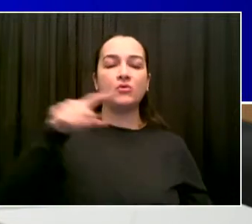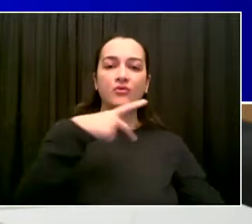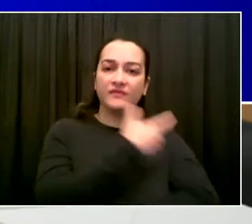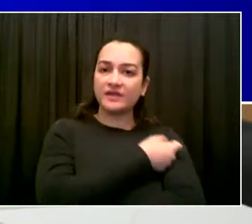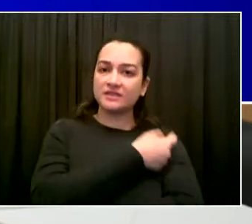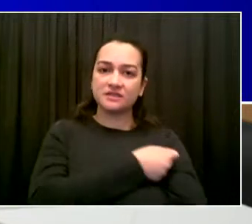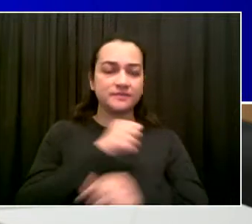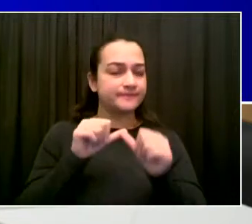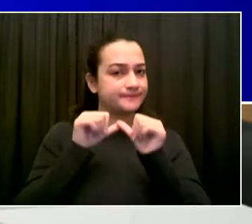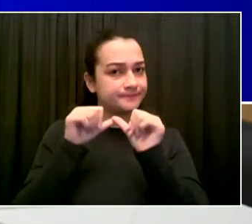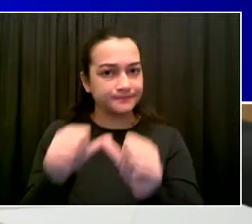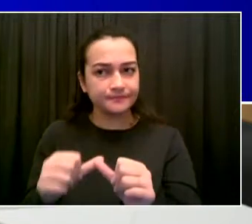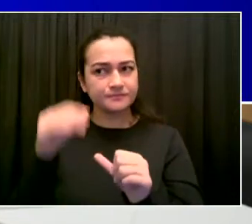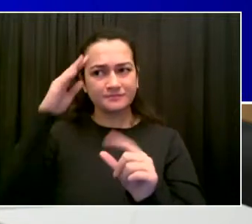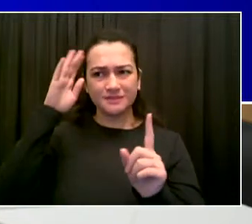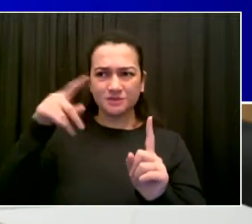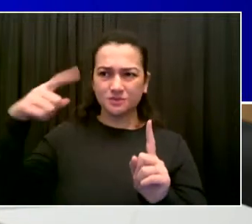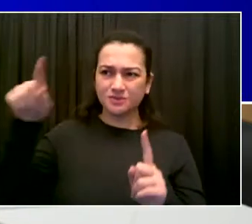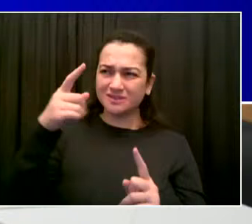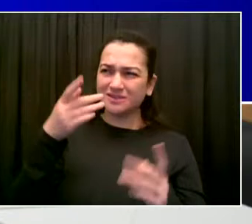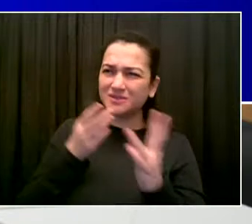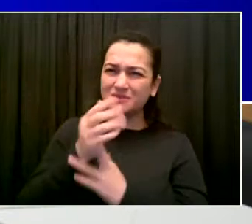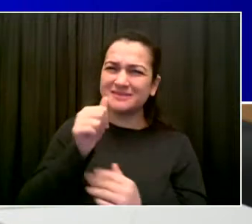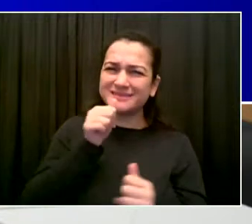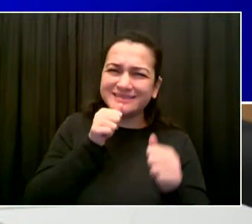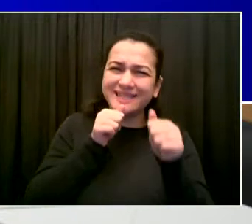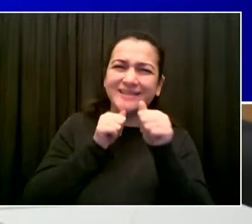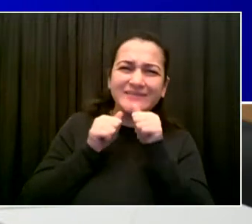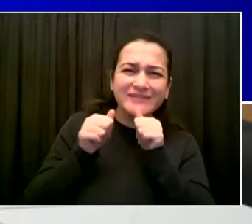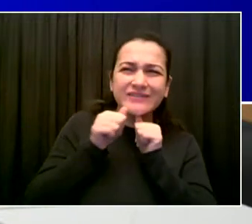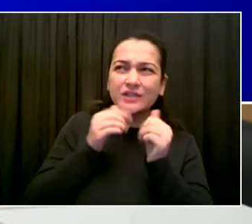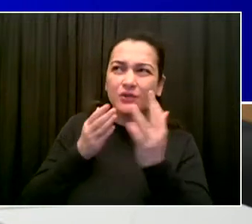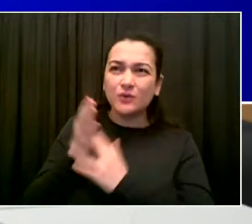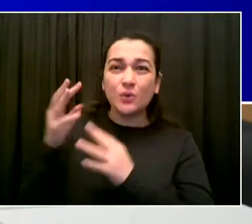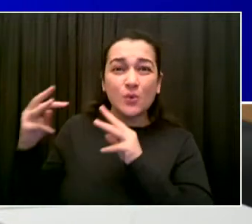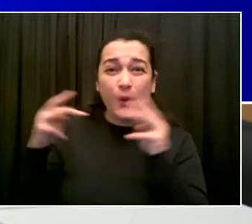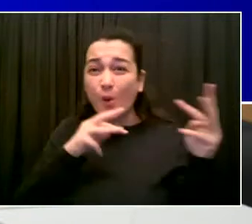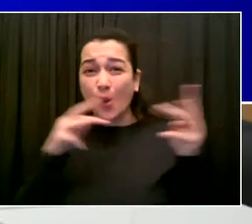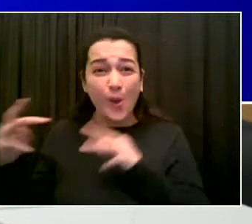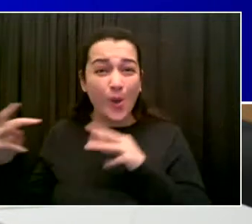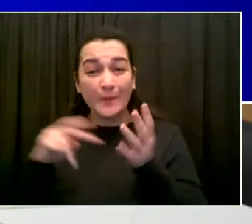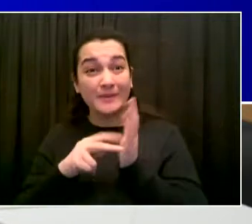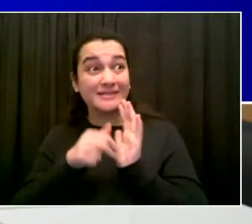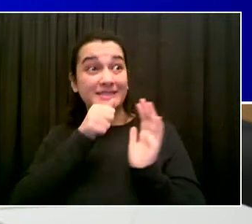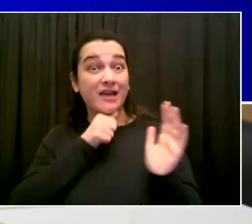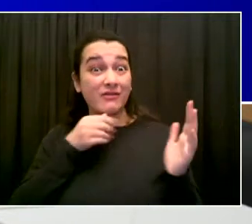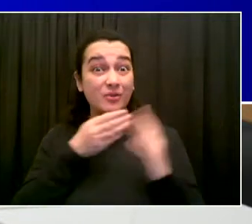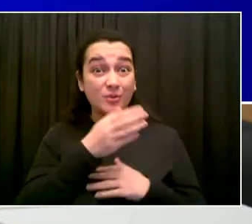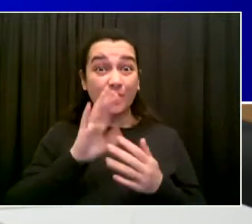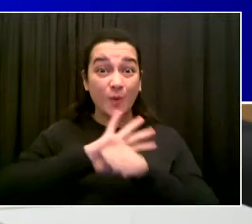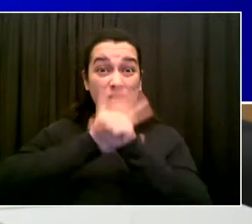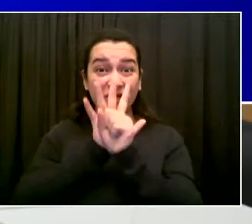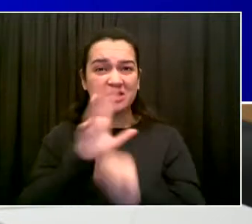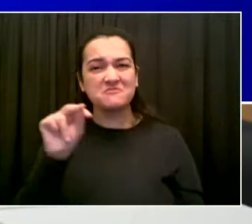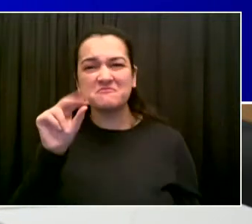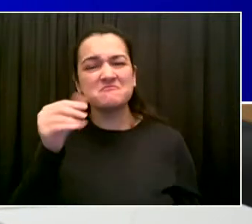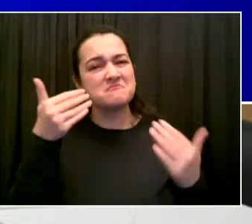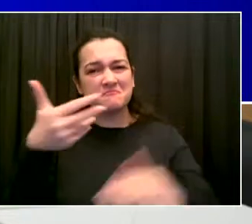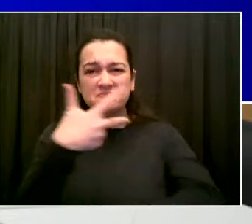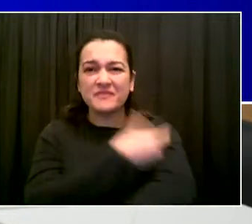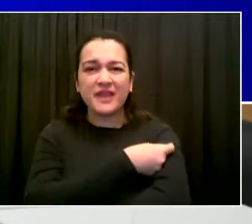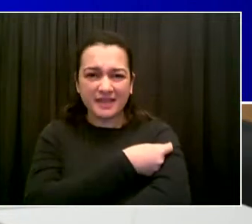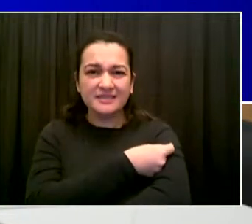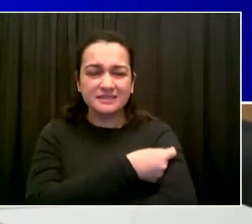vaccination sites and at other sites where they were getting support, it was so striking to me that this history